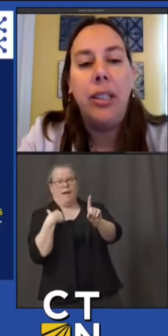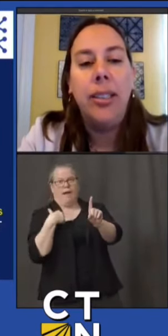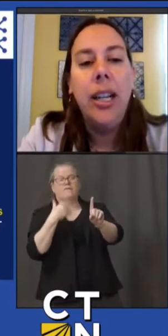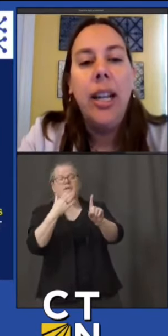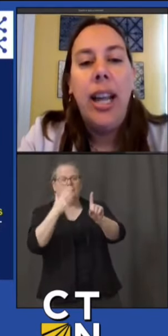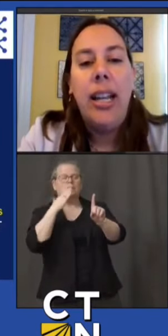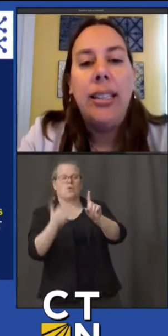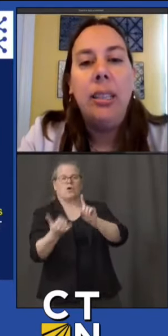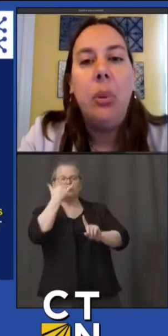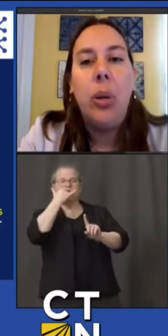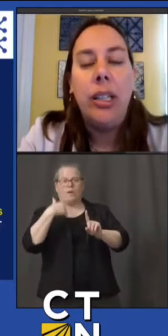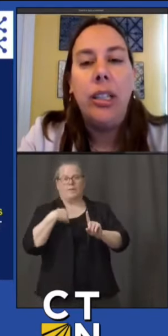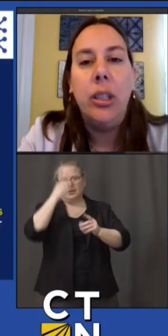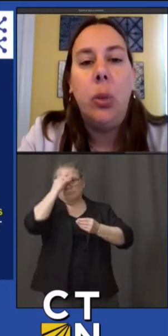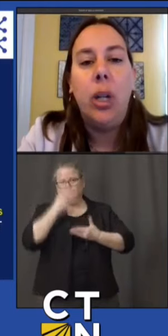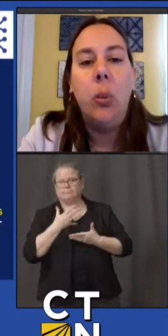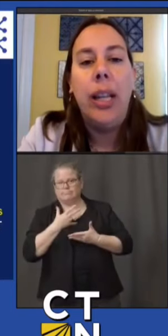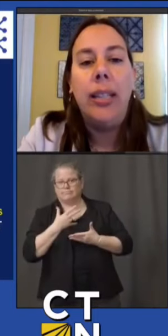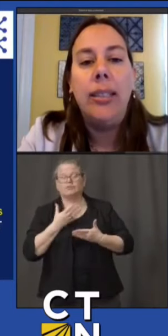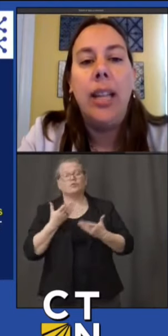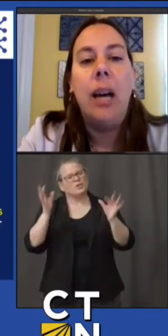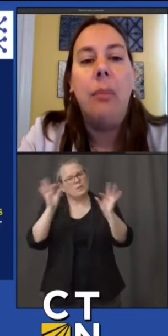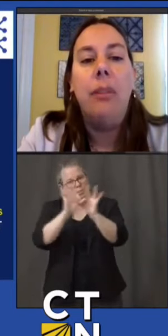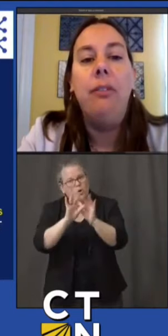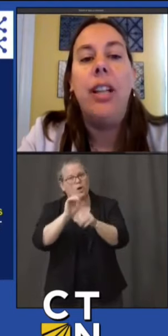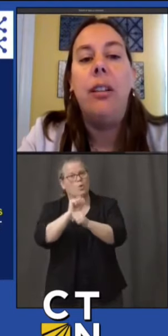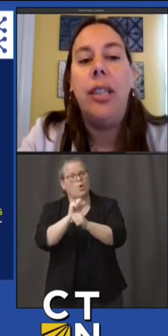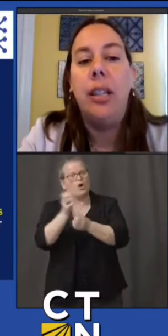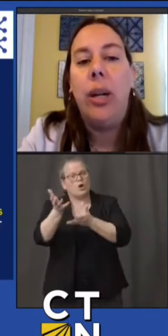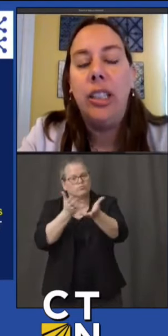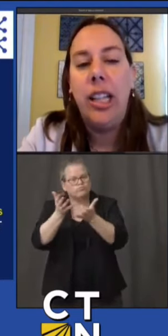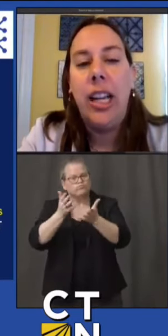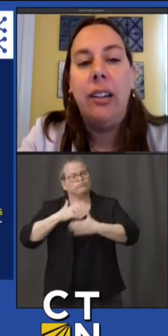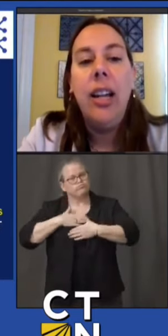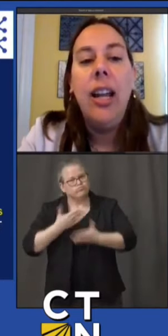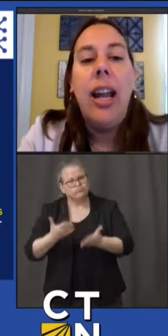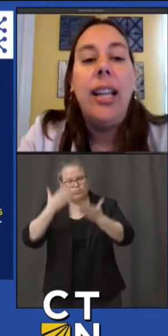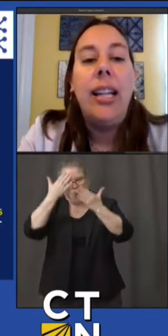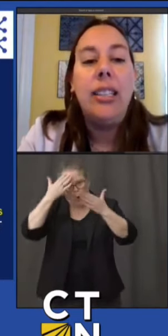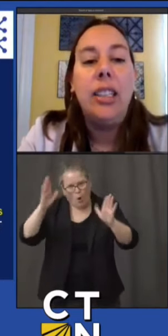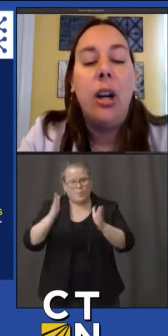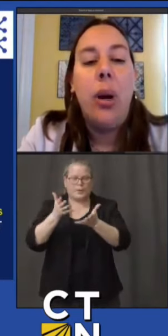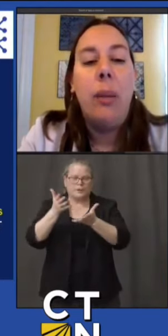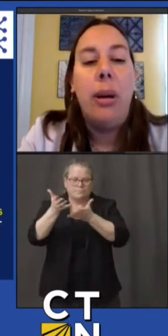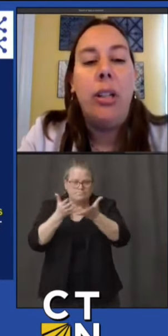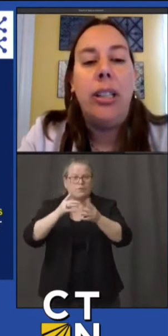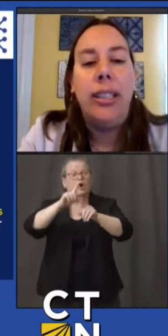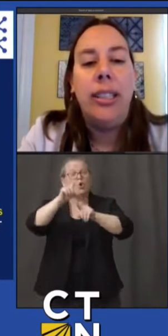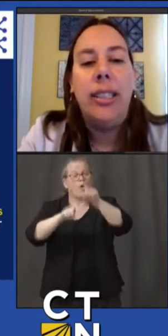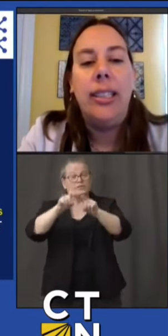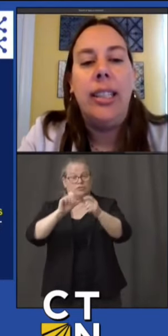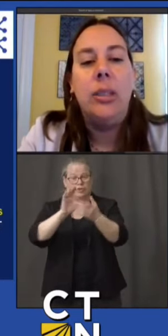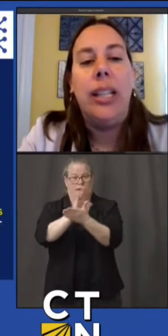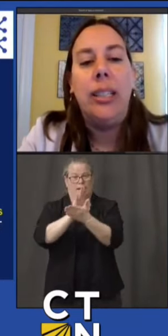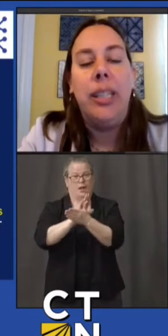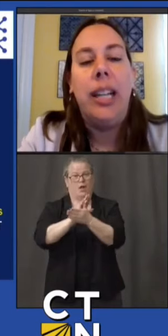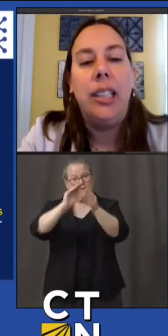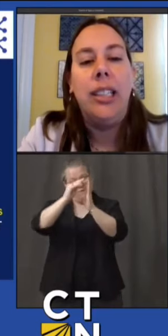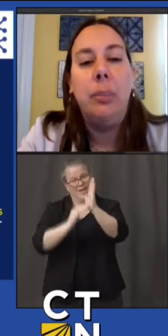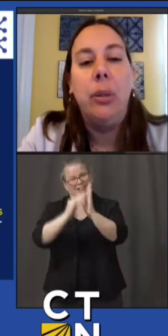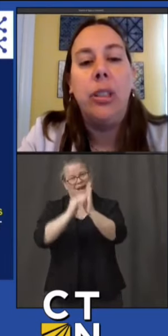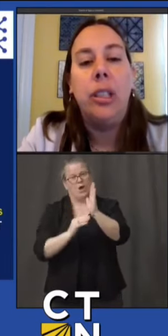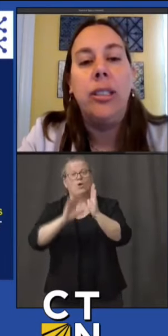partners, it is important to work with us, fill out the questionnaire, and let us know about your illnesses as well as